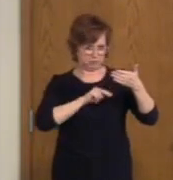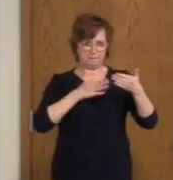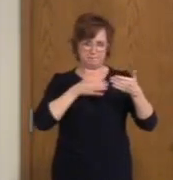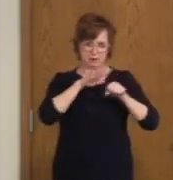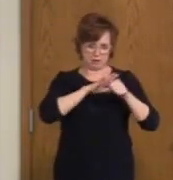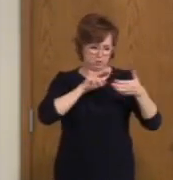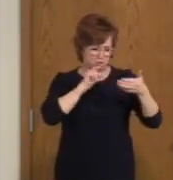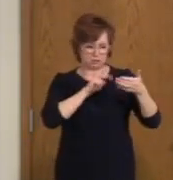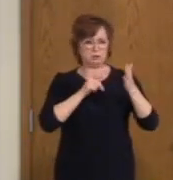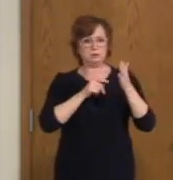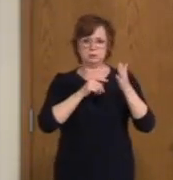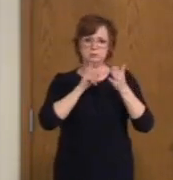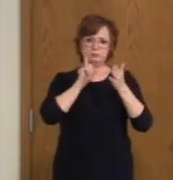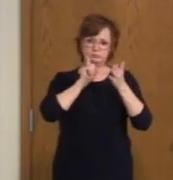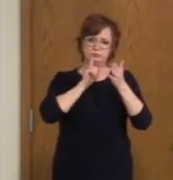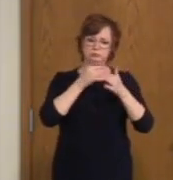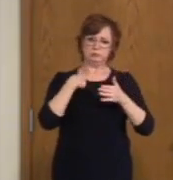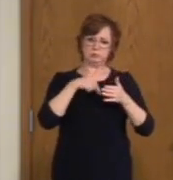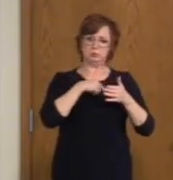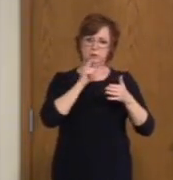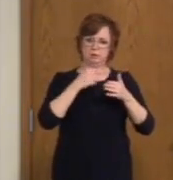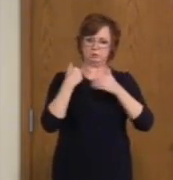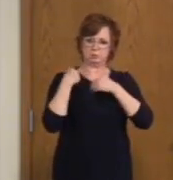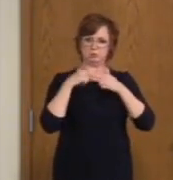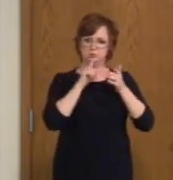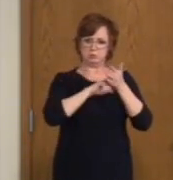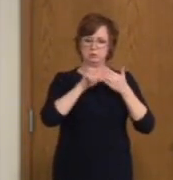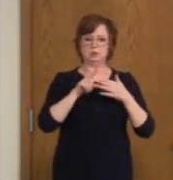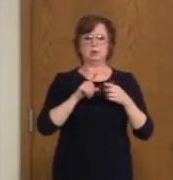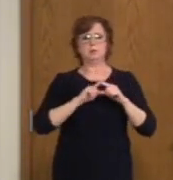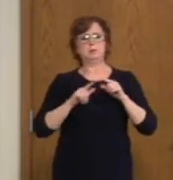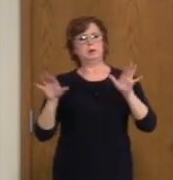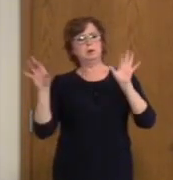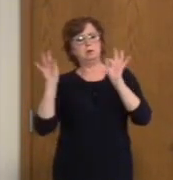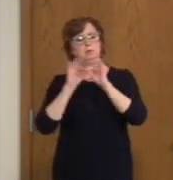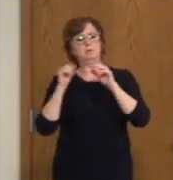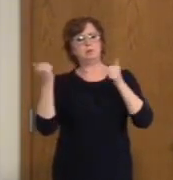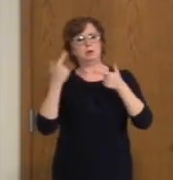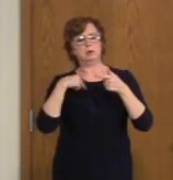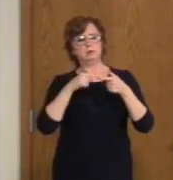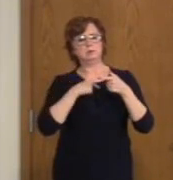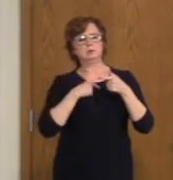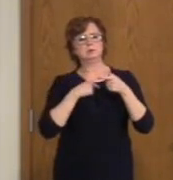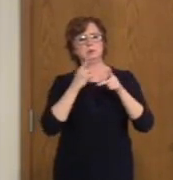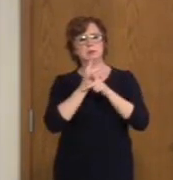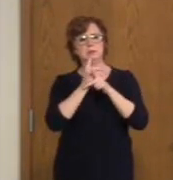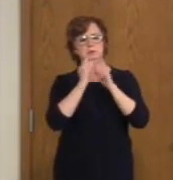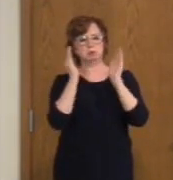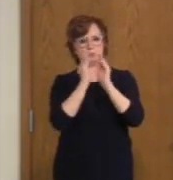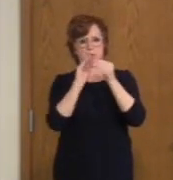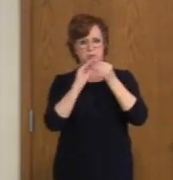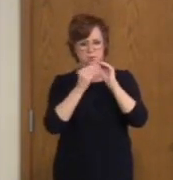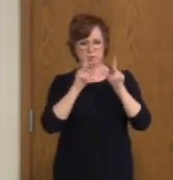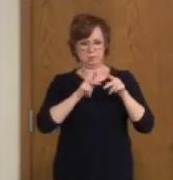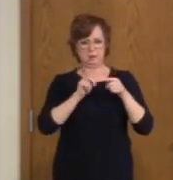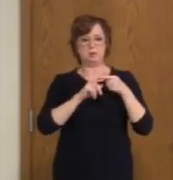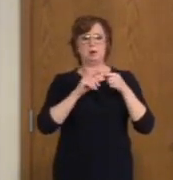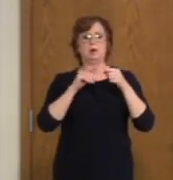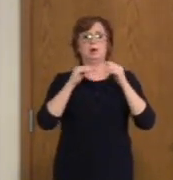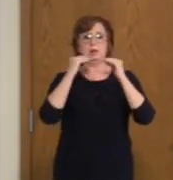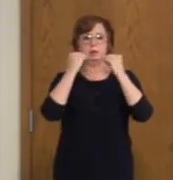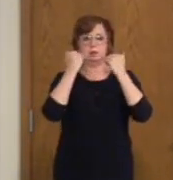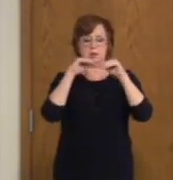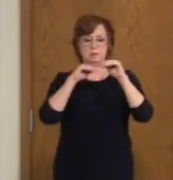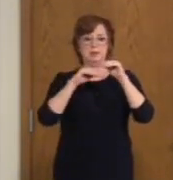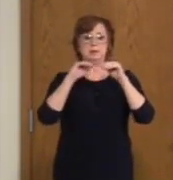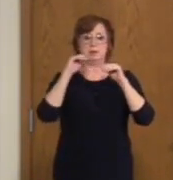general cautions remain. Maintain your household bubble small, up to 3 households, 10 people. Meet very cautiously.